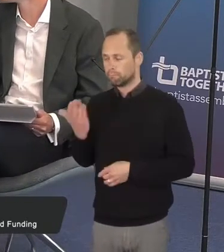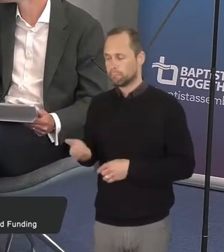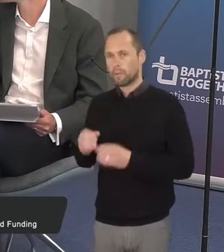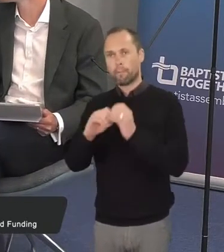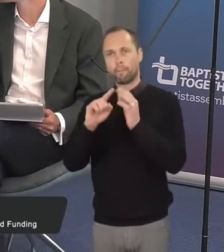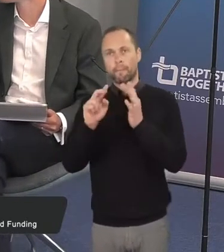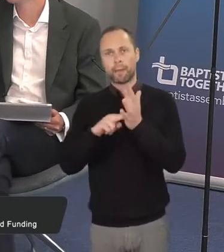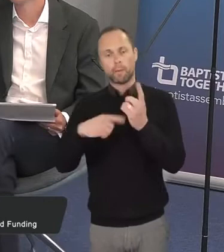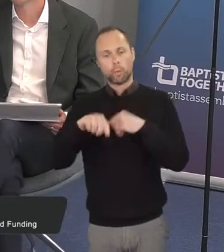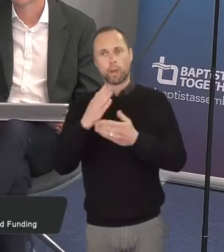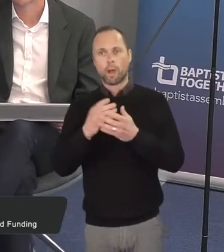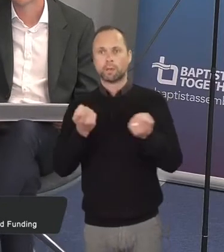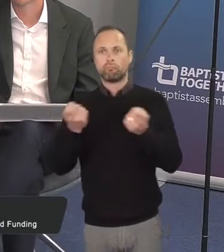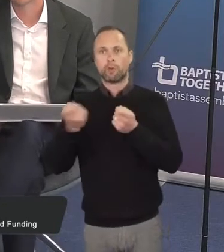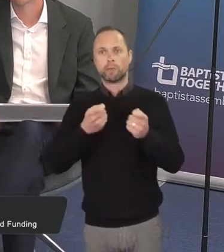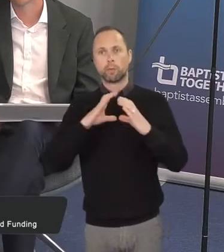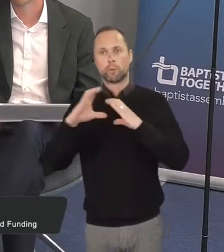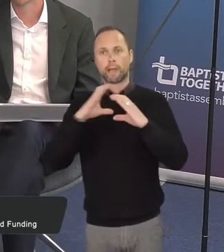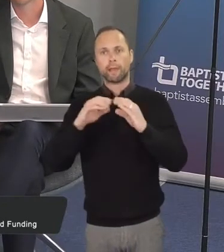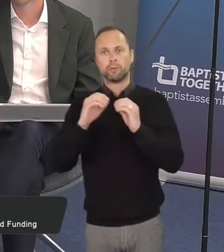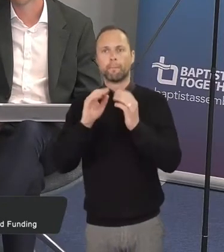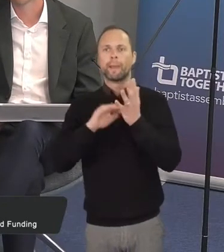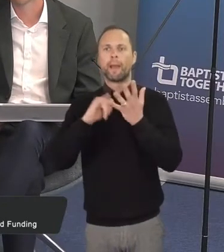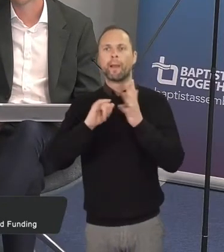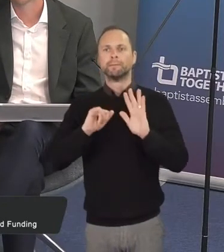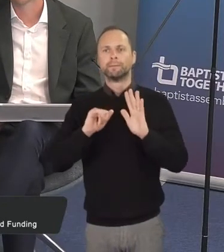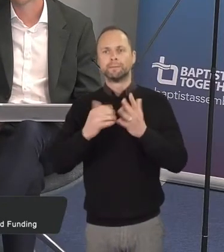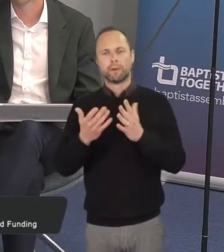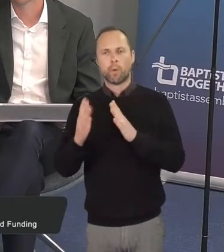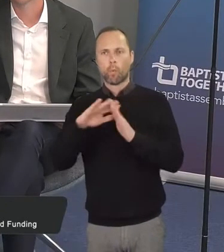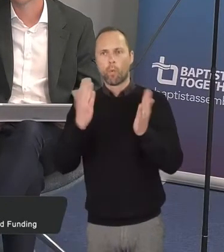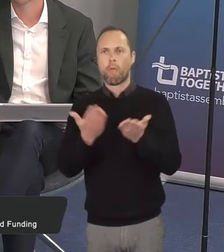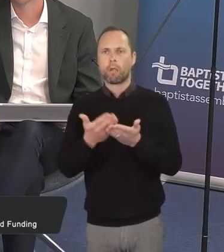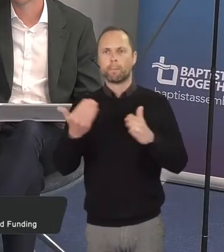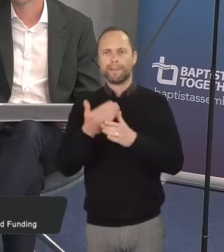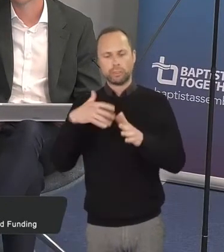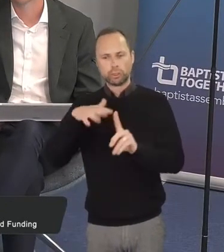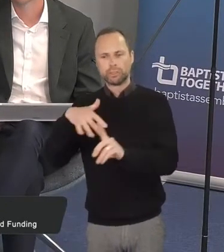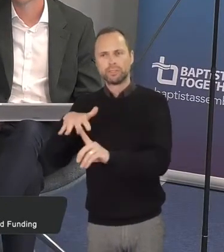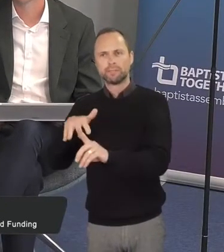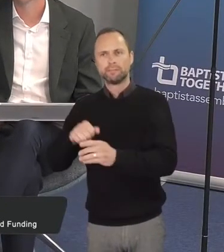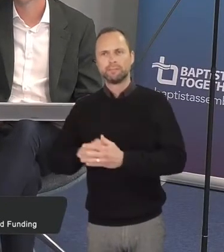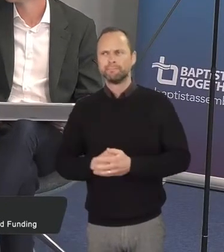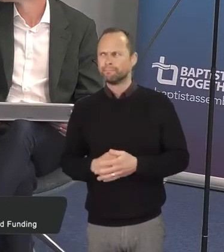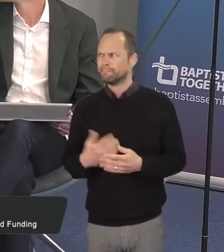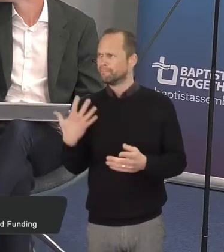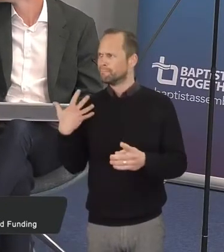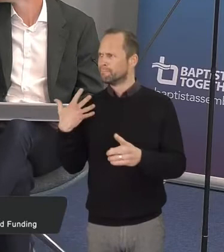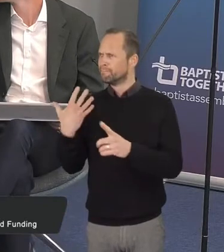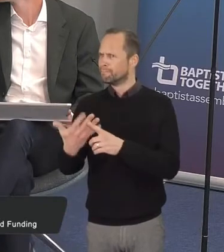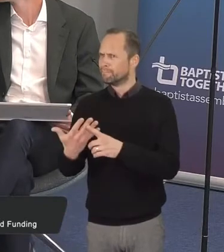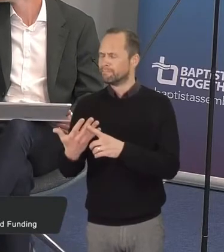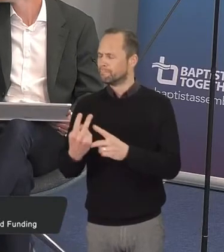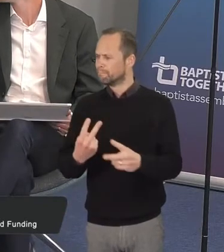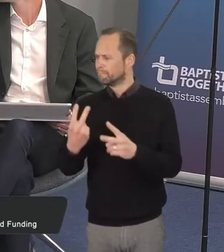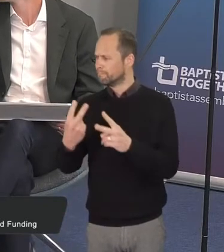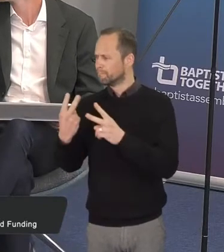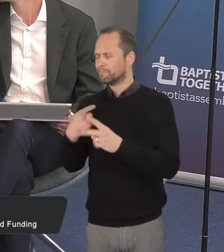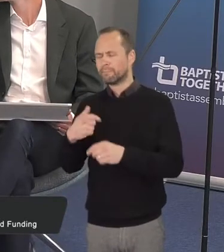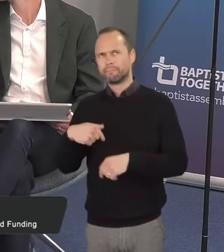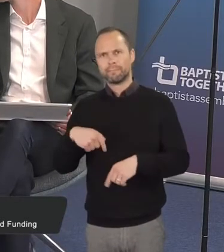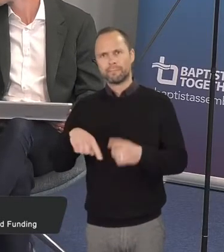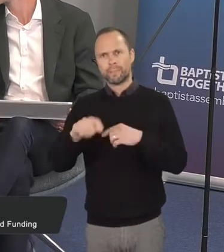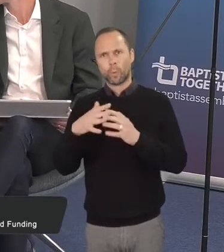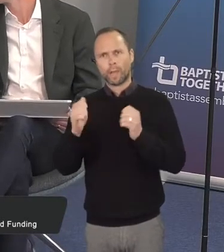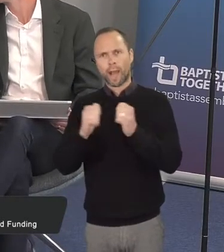are the Directors of Communication here at BMS World Mission. Hasn't it been a cracking assembly